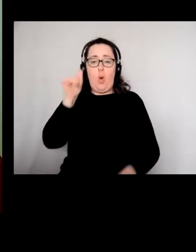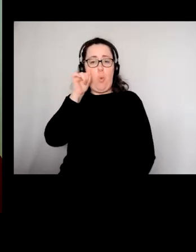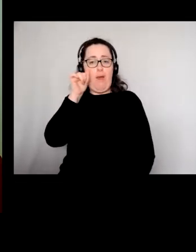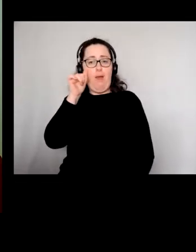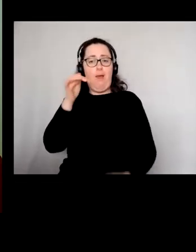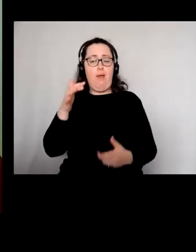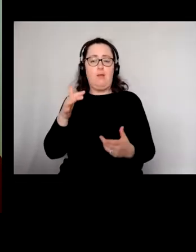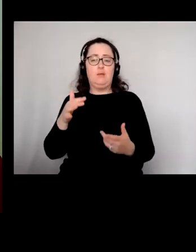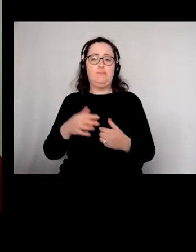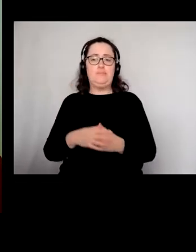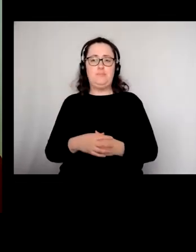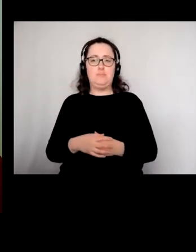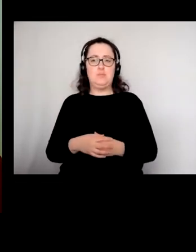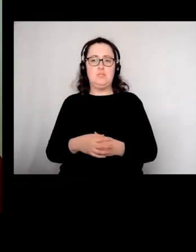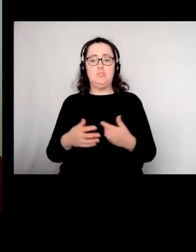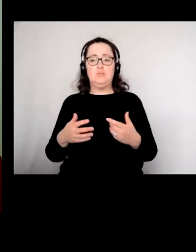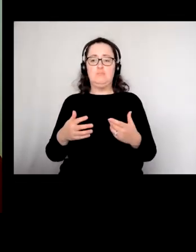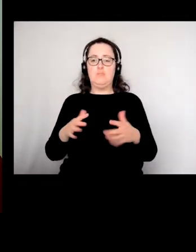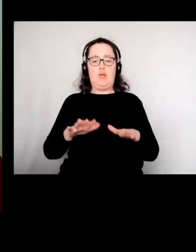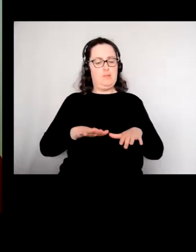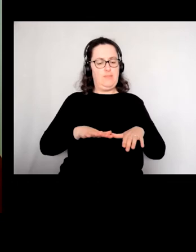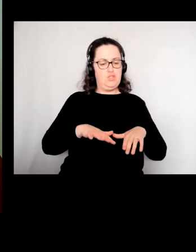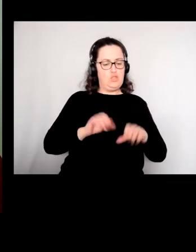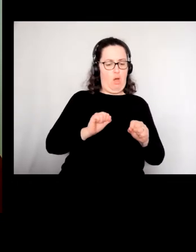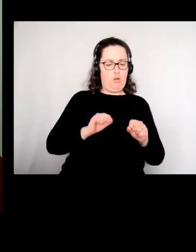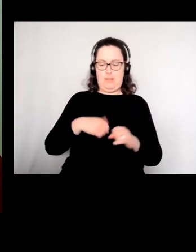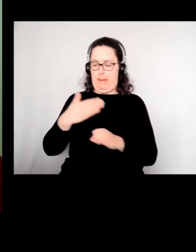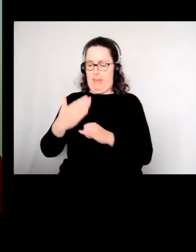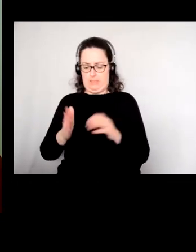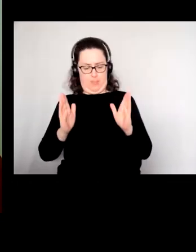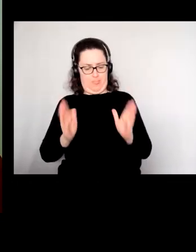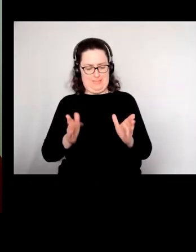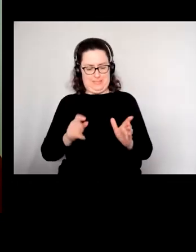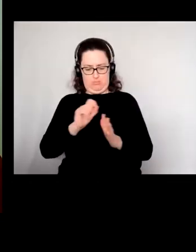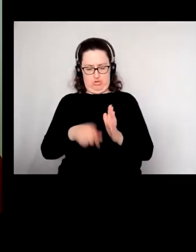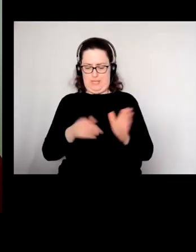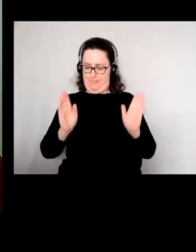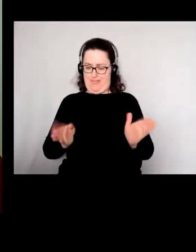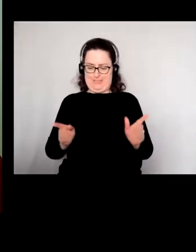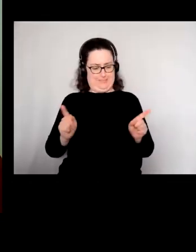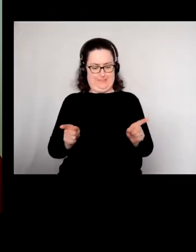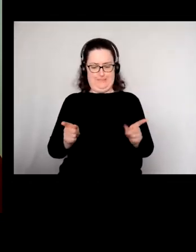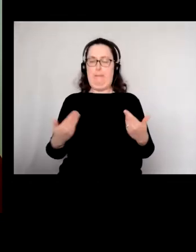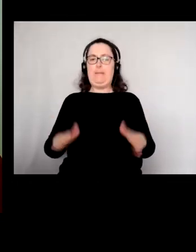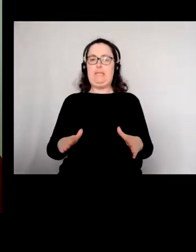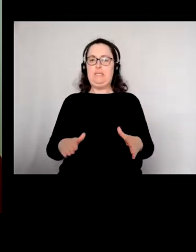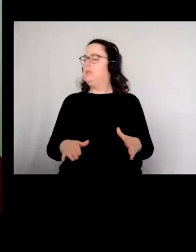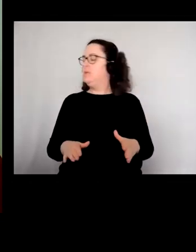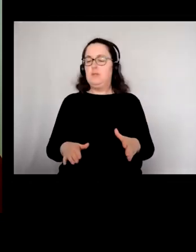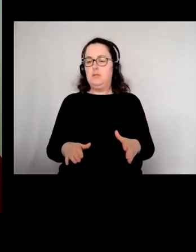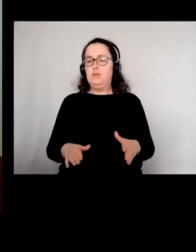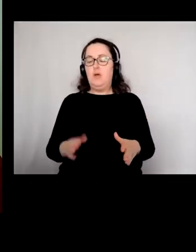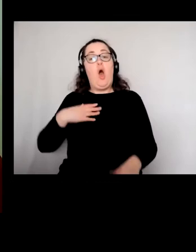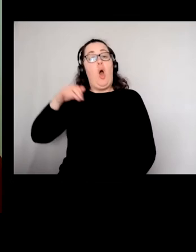that it wasn't just the start and end of something, that we did that project and that's it. So I was